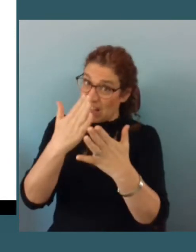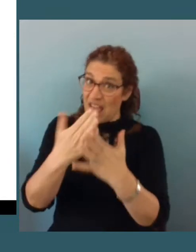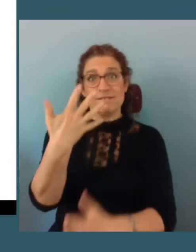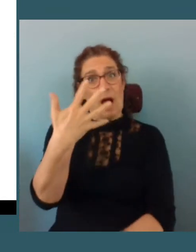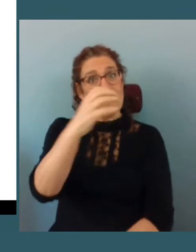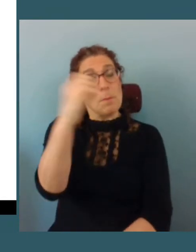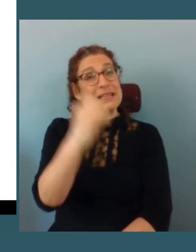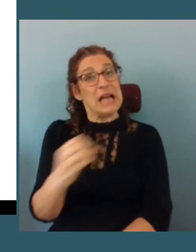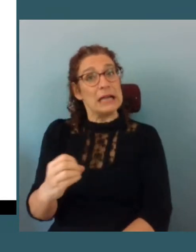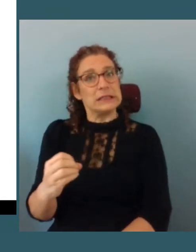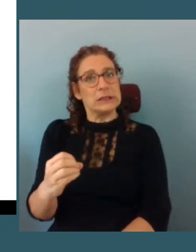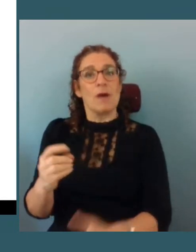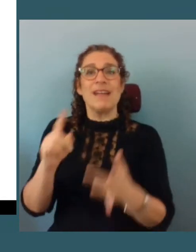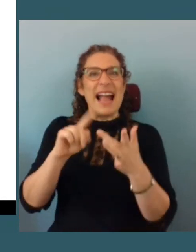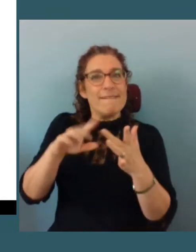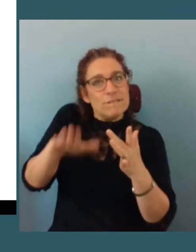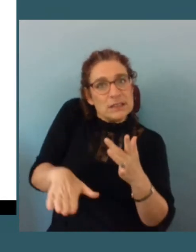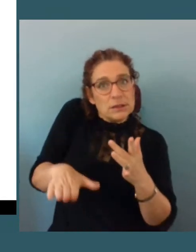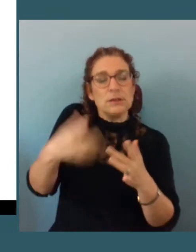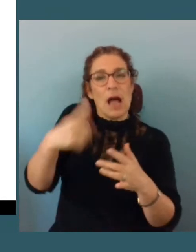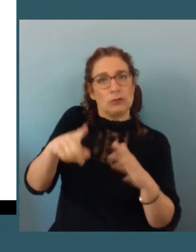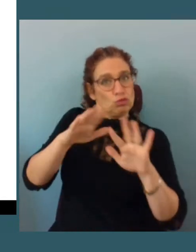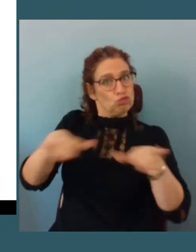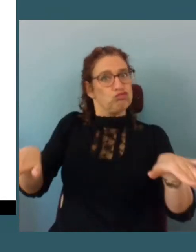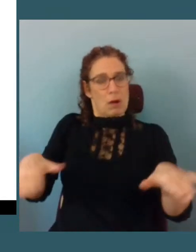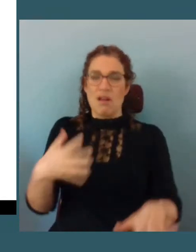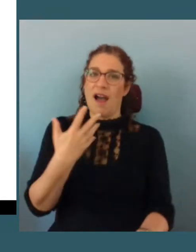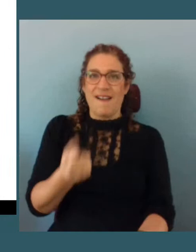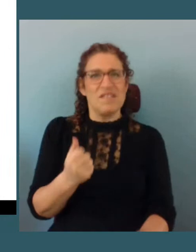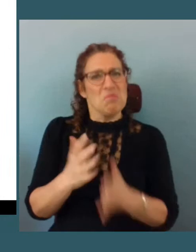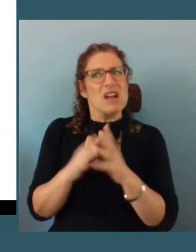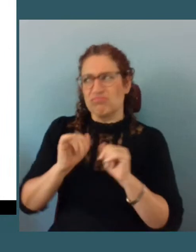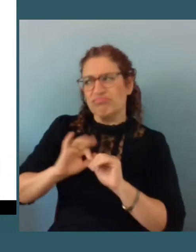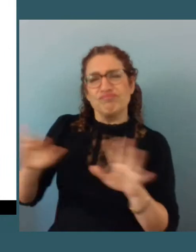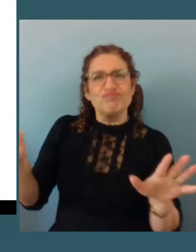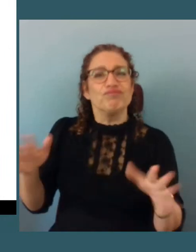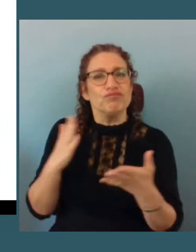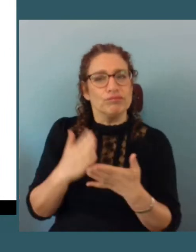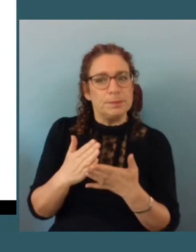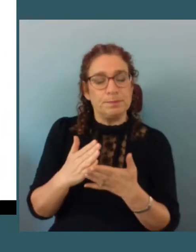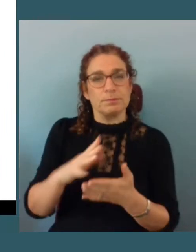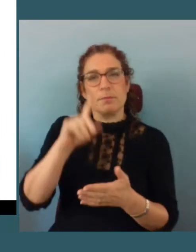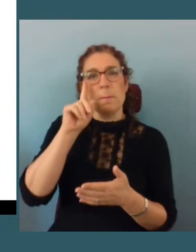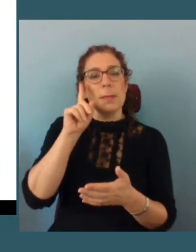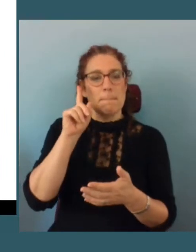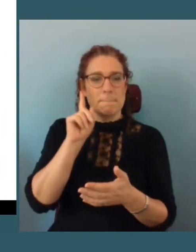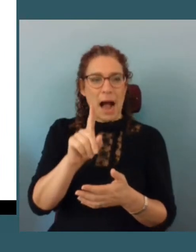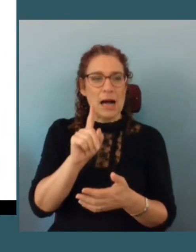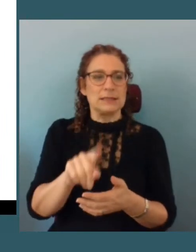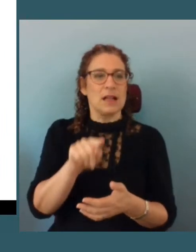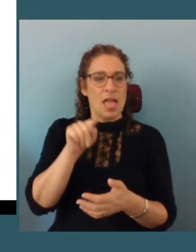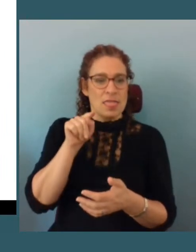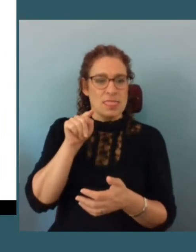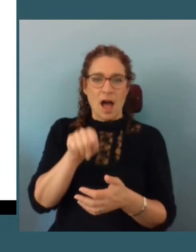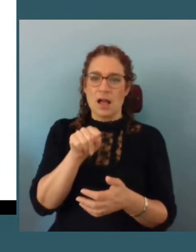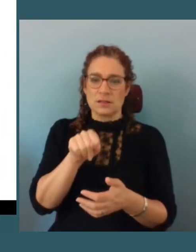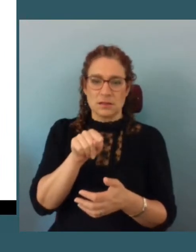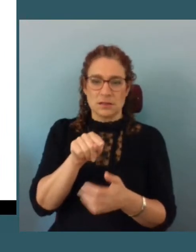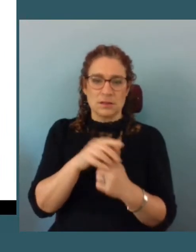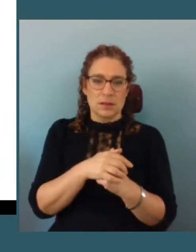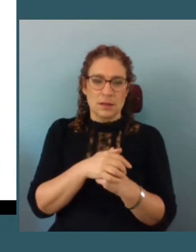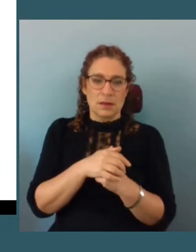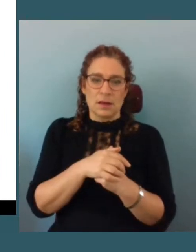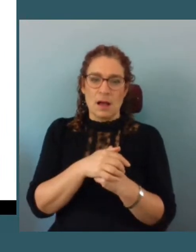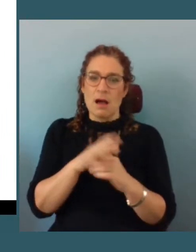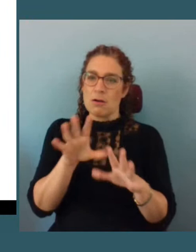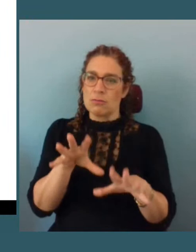or infants. So it's common. However, the perception of food allergy is much higher. So what I'm hoping to do is try and help you to